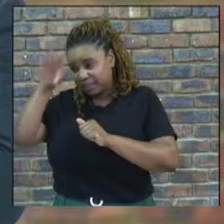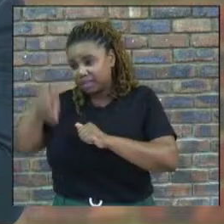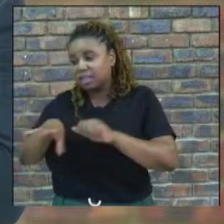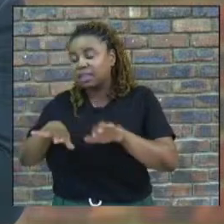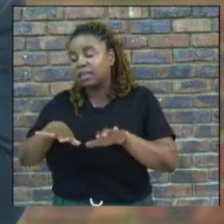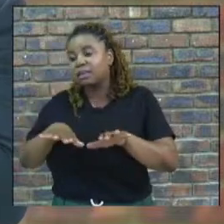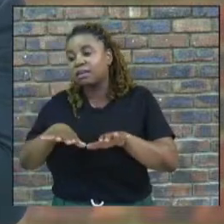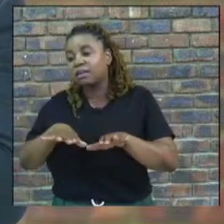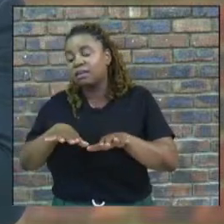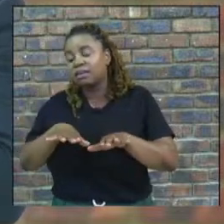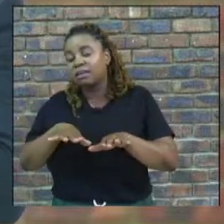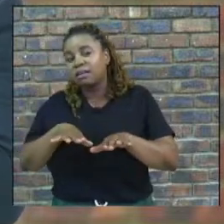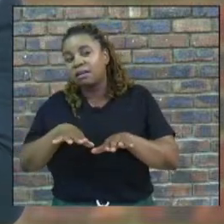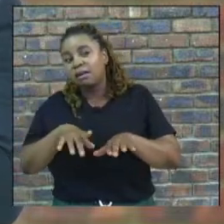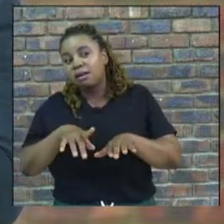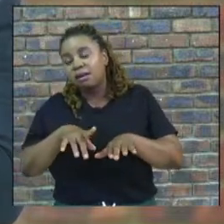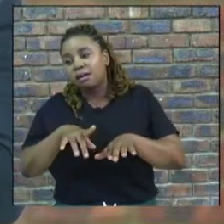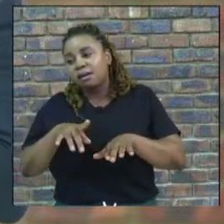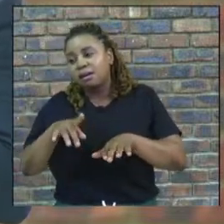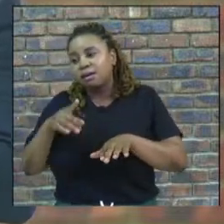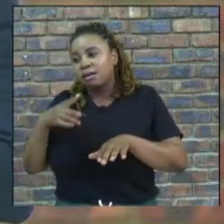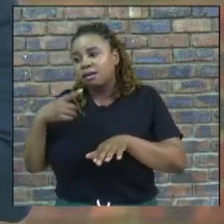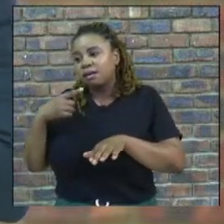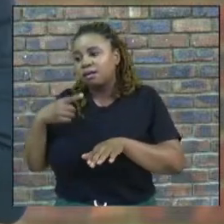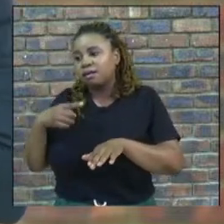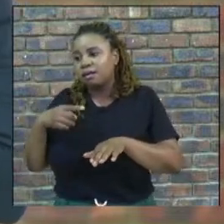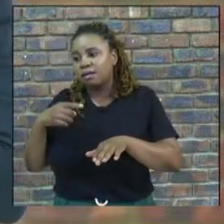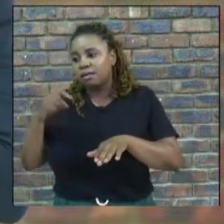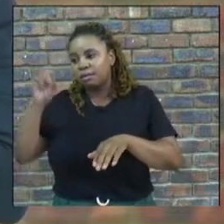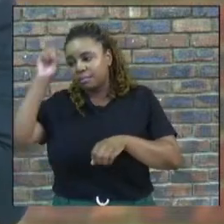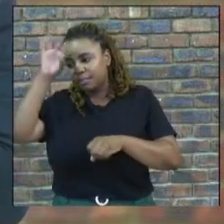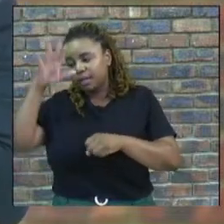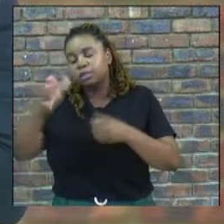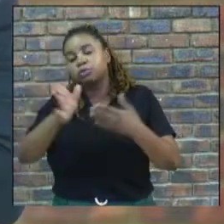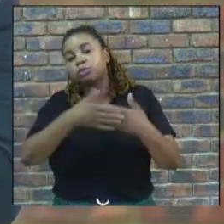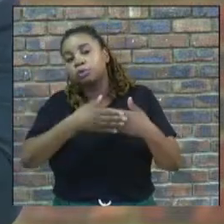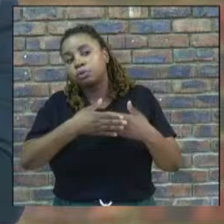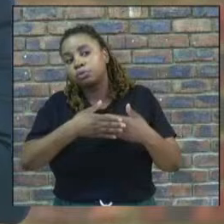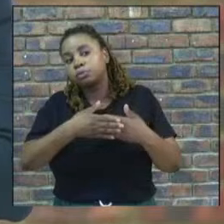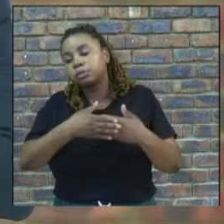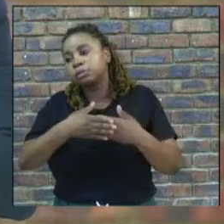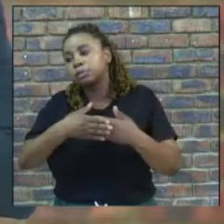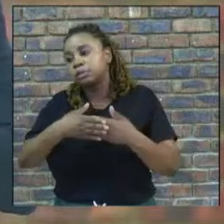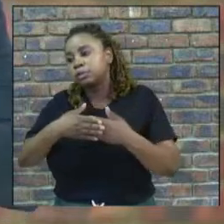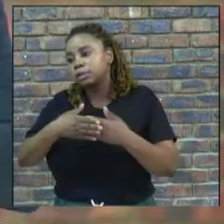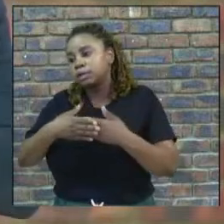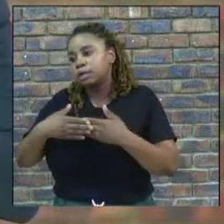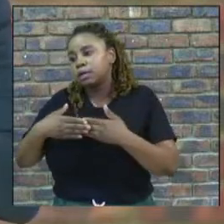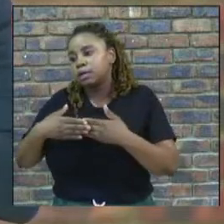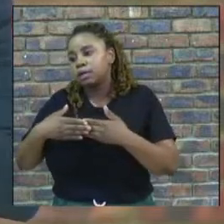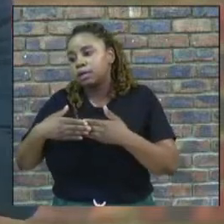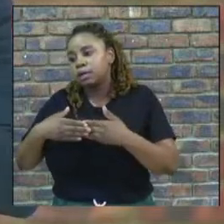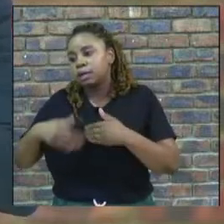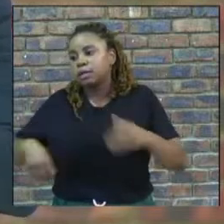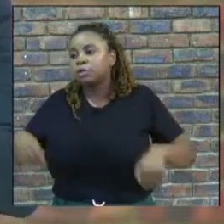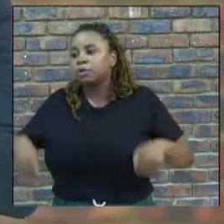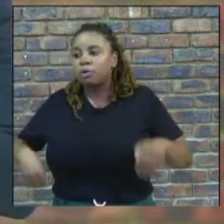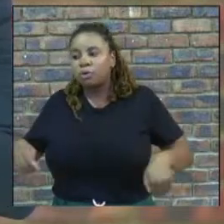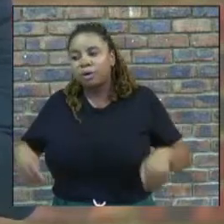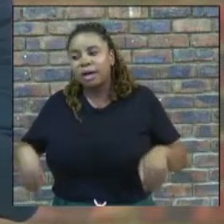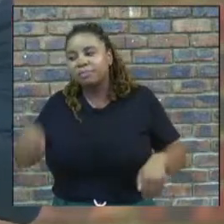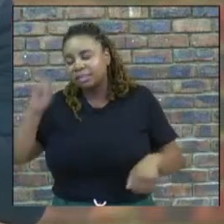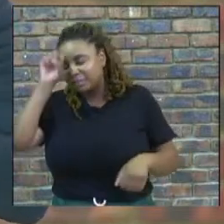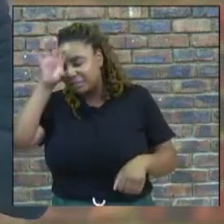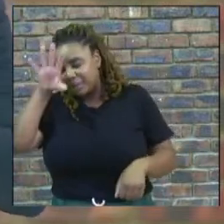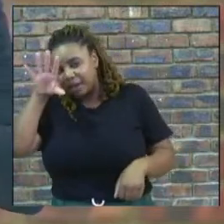one day they've closed the mines, they are nowhere to be found. And the problem here is Amazama and all of that. So it will